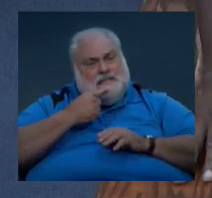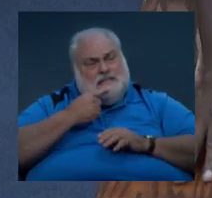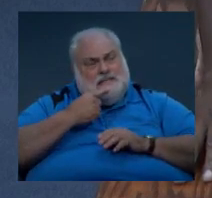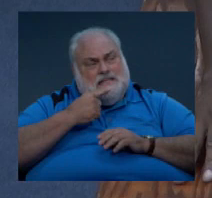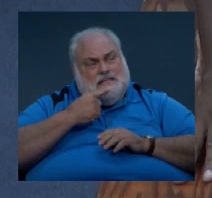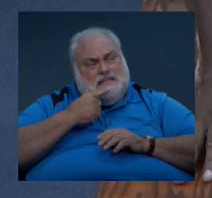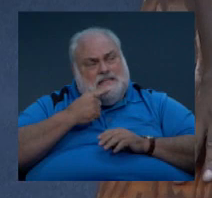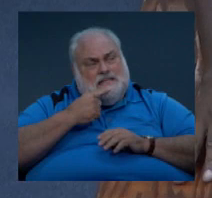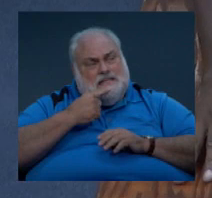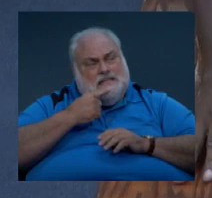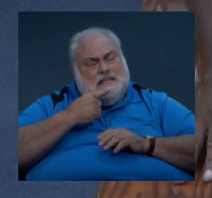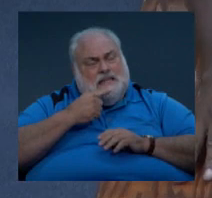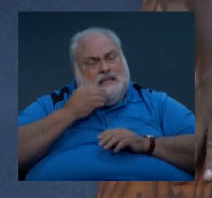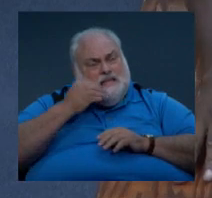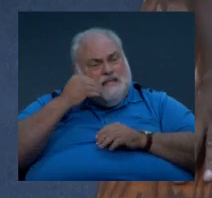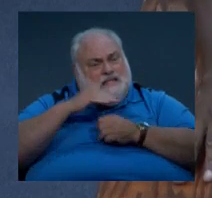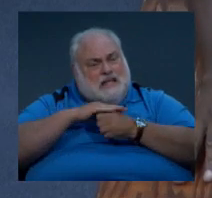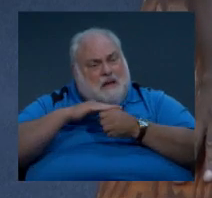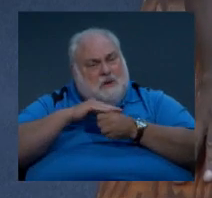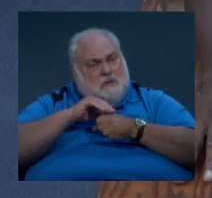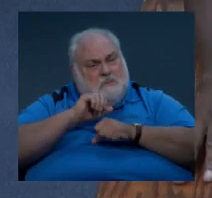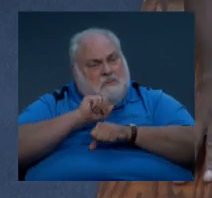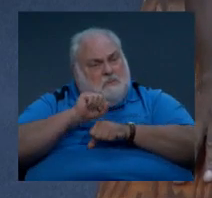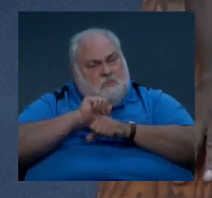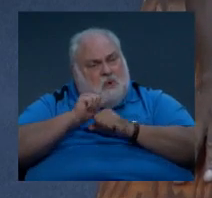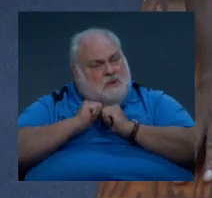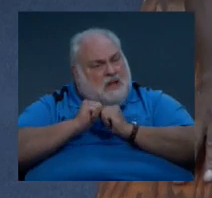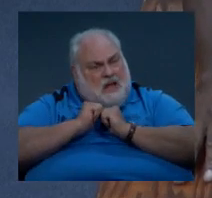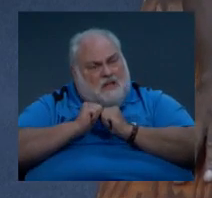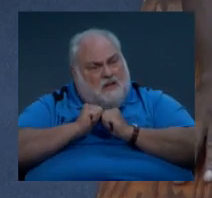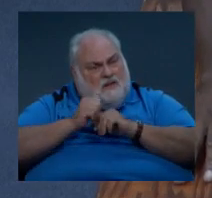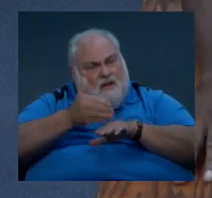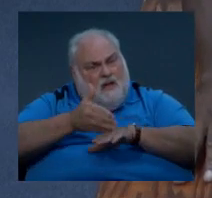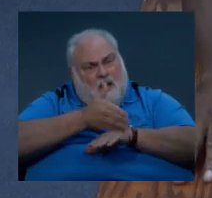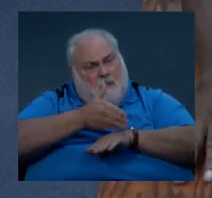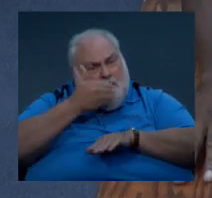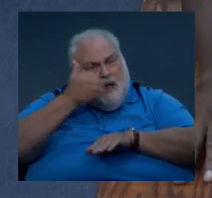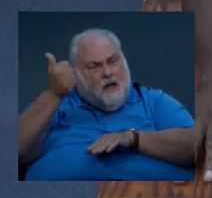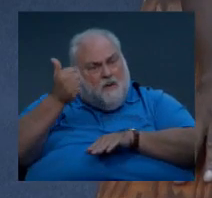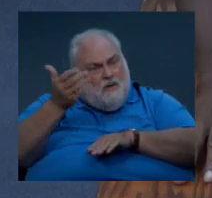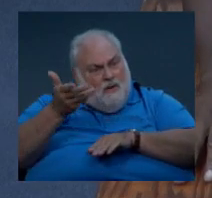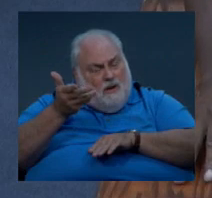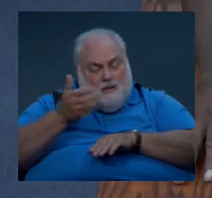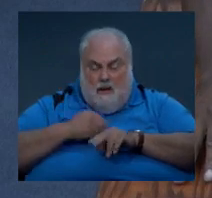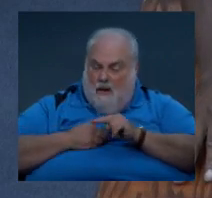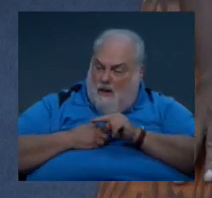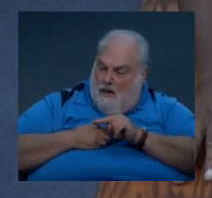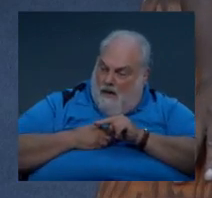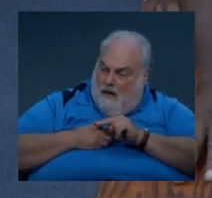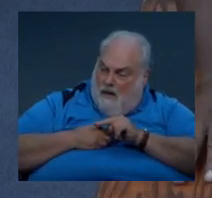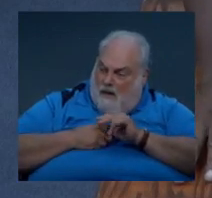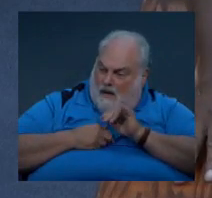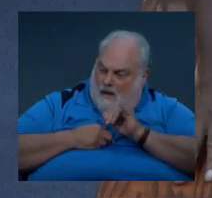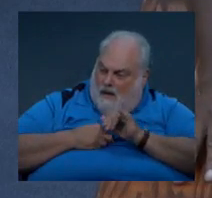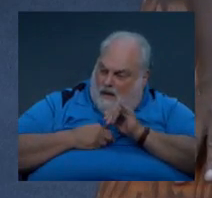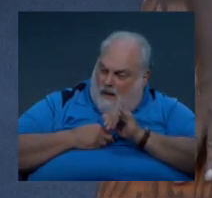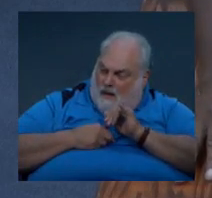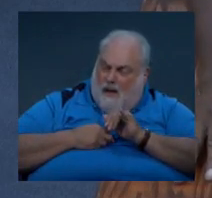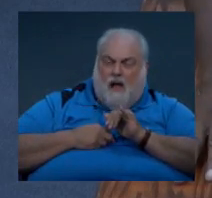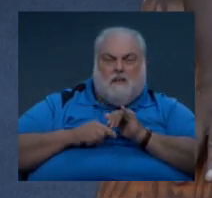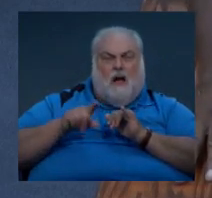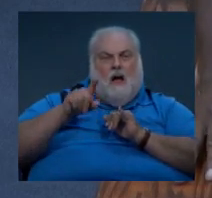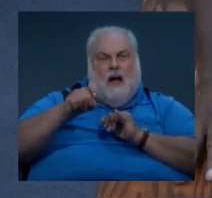the neighbors need to work together, Papa, for it to be better. So I humbled myself and I asked the